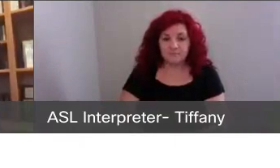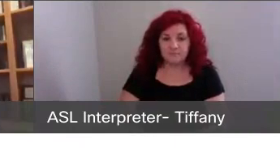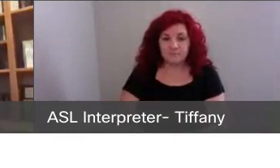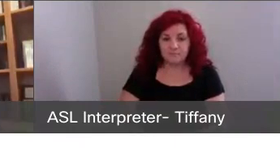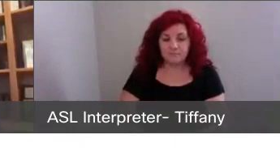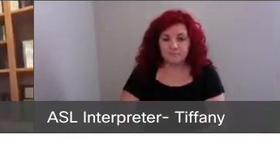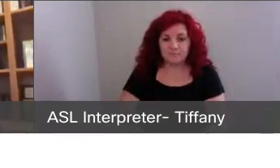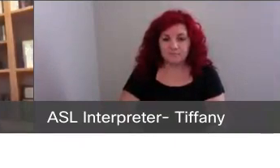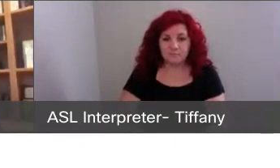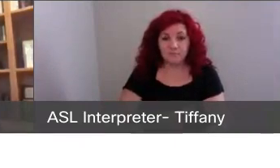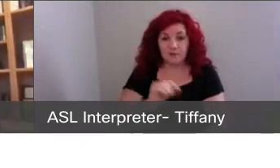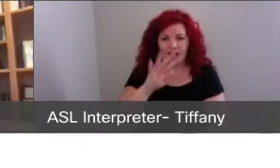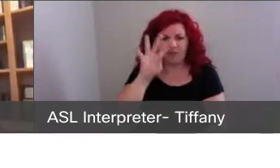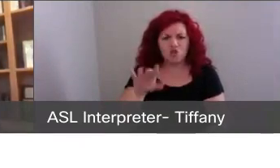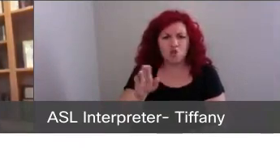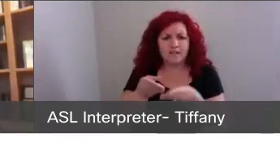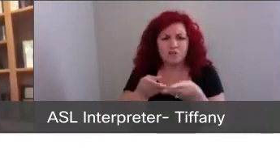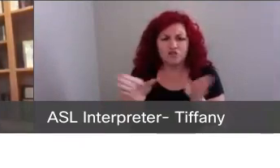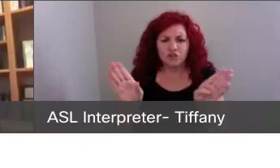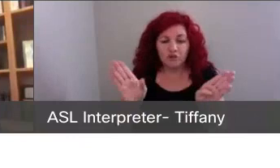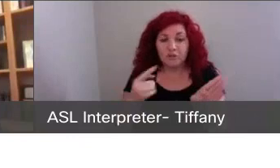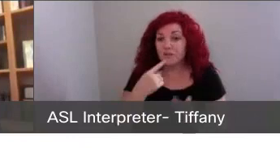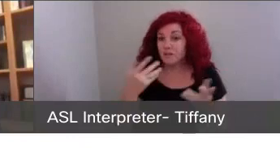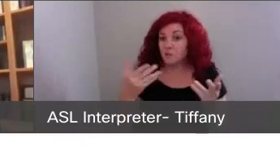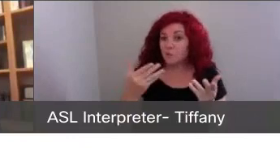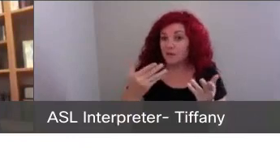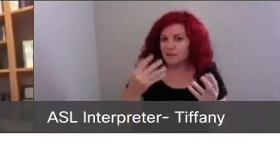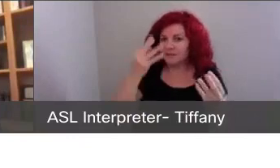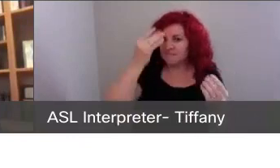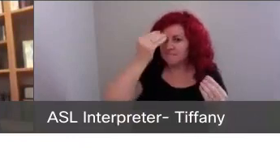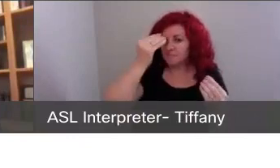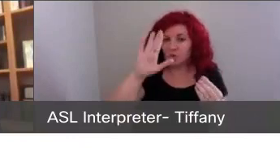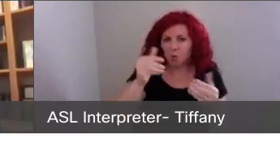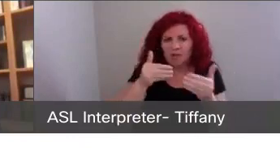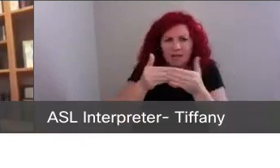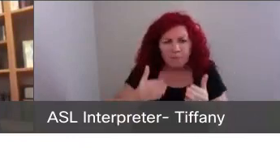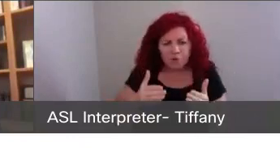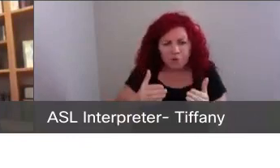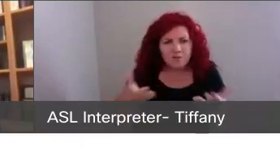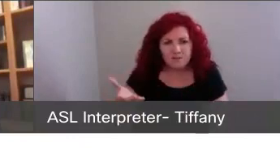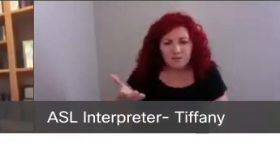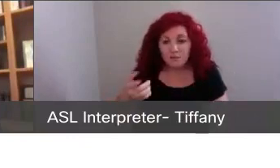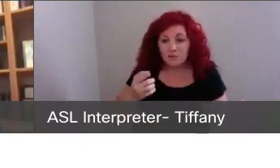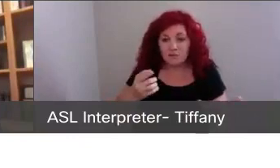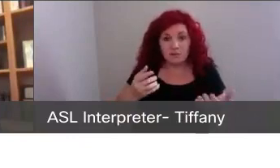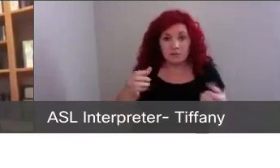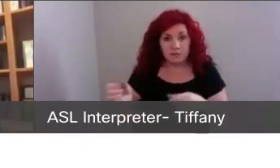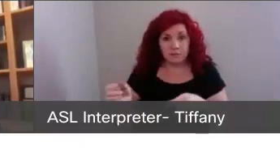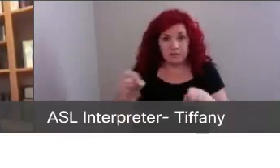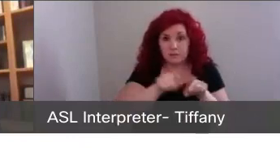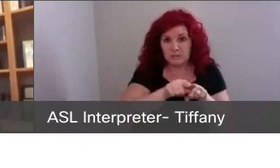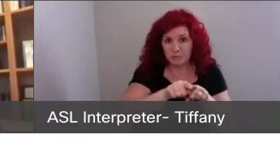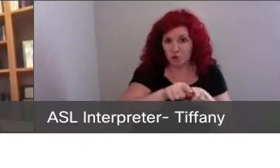And this survey in general, which says, think about your neighbors. Do you have similar